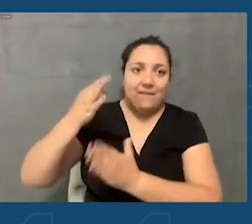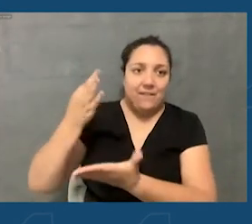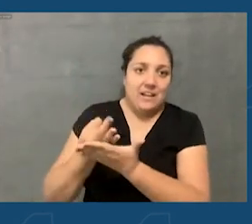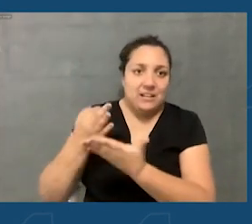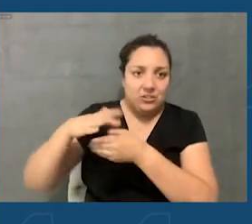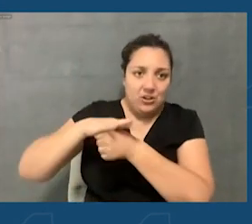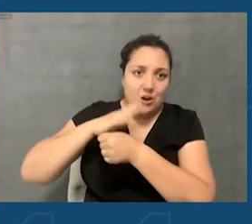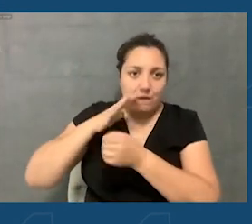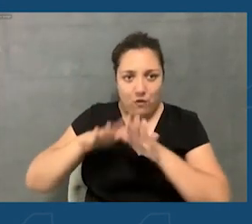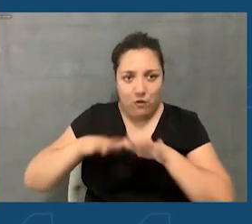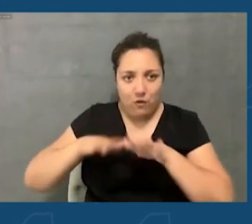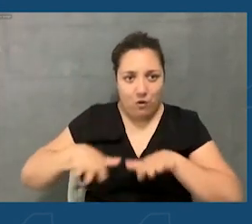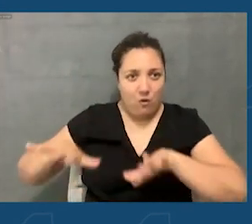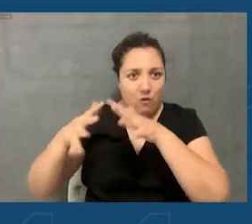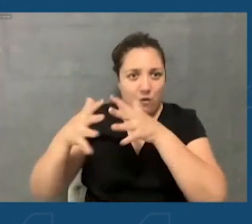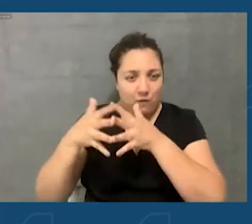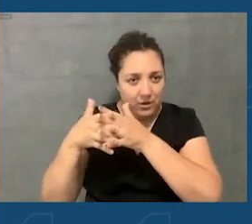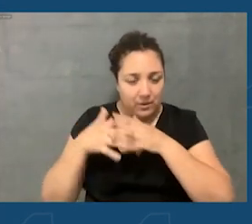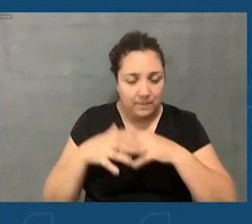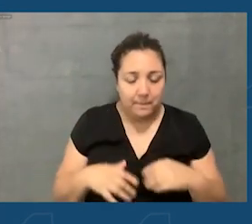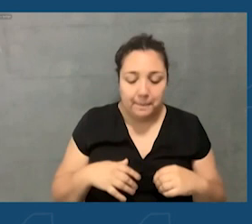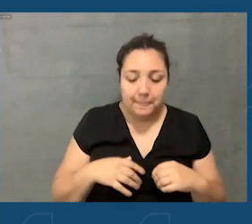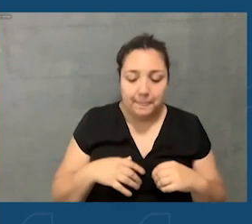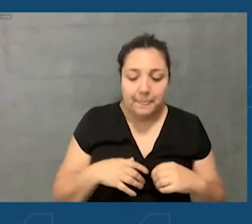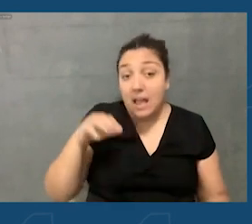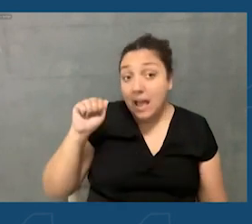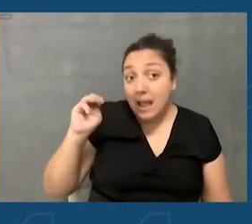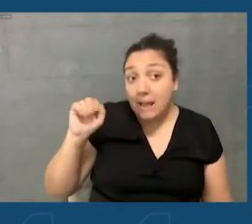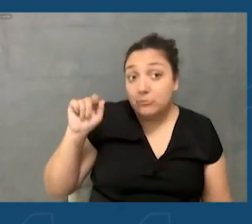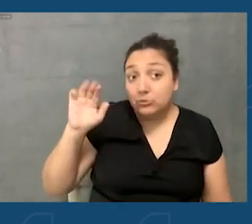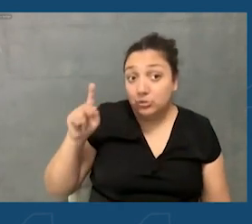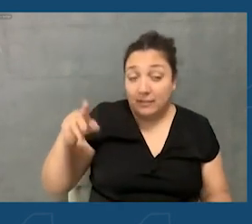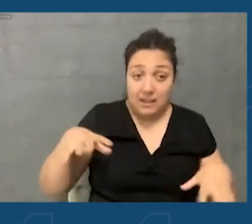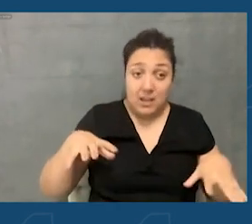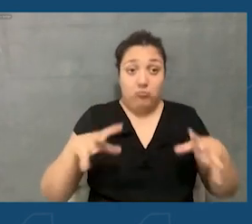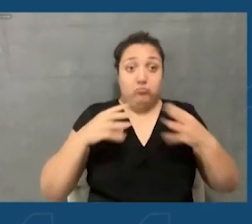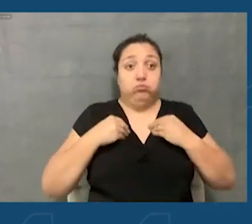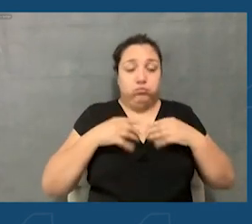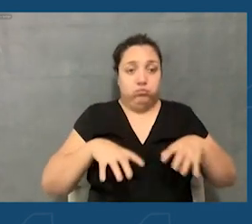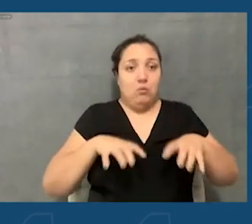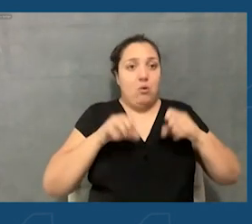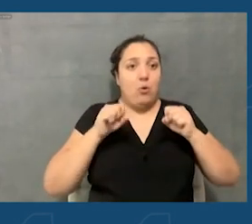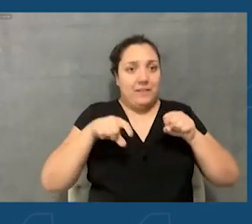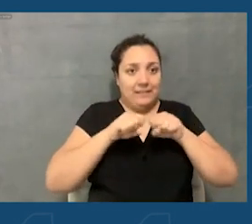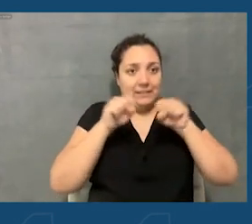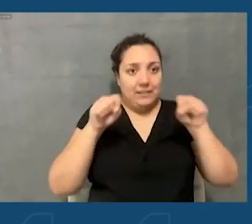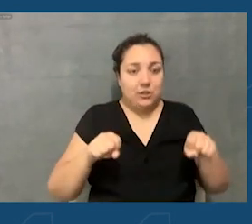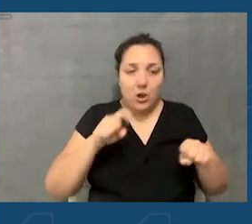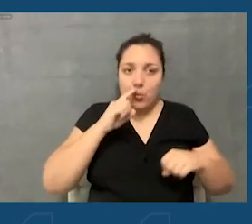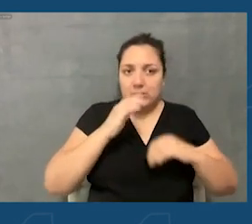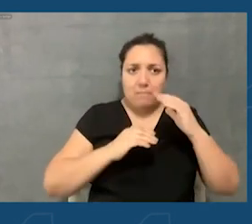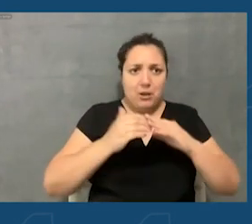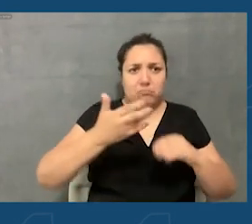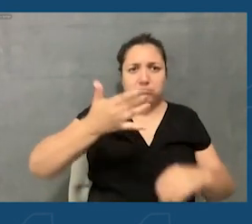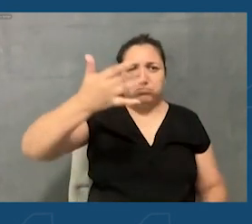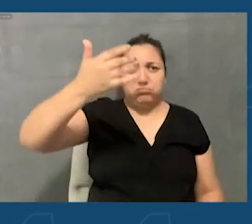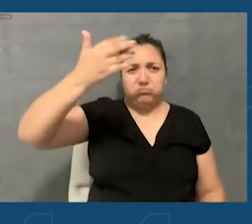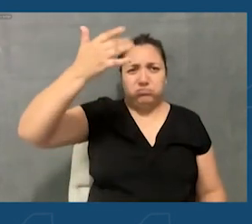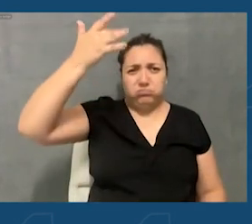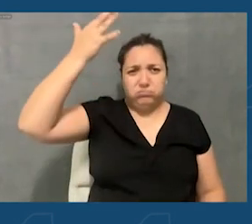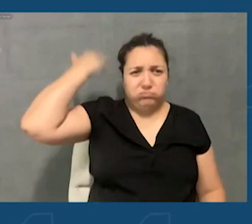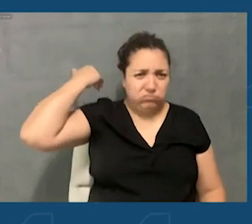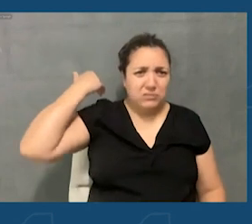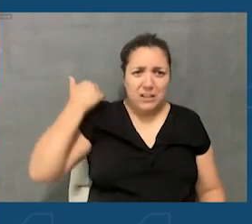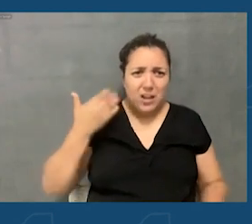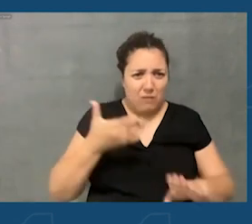When Amtrak acquired this station, it was actually built many, many years before Amtrak took over the station, and